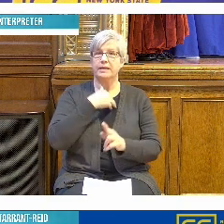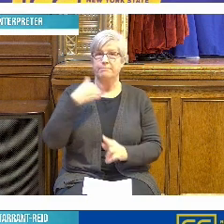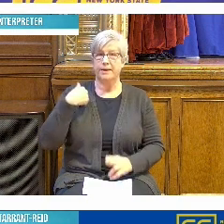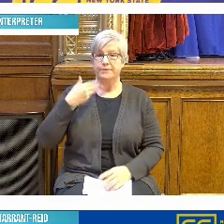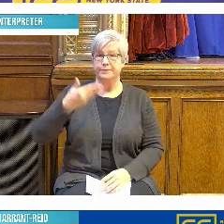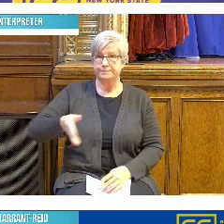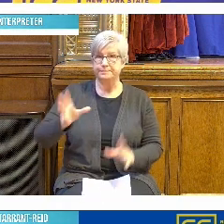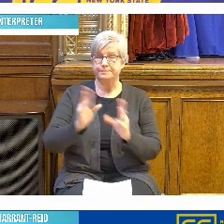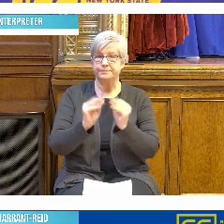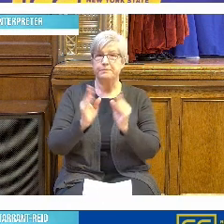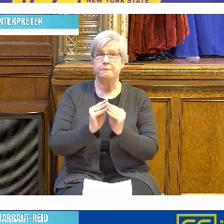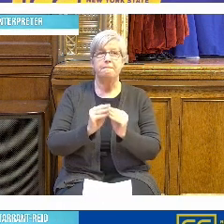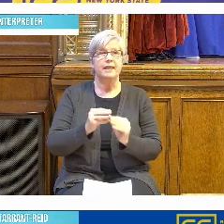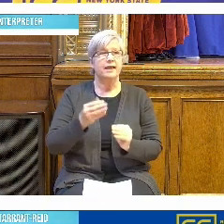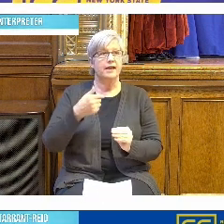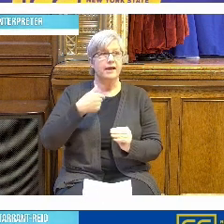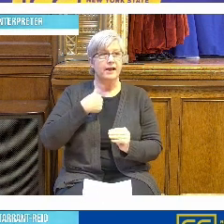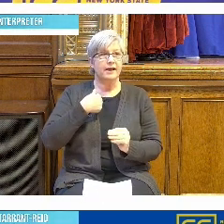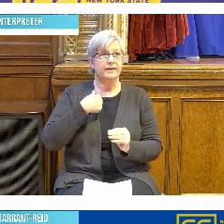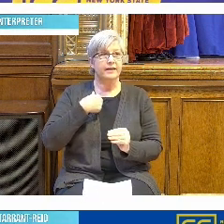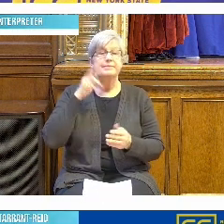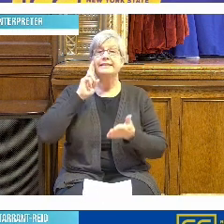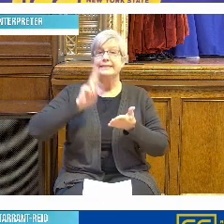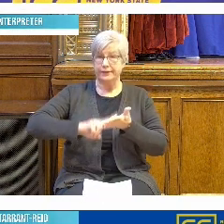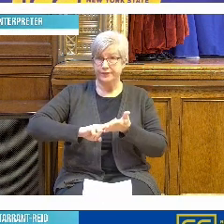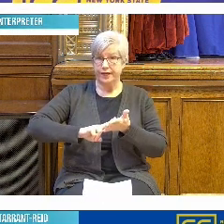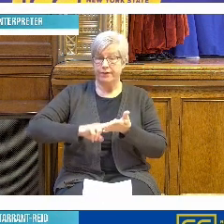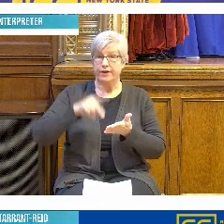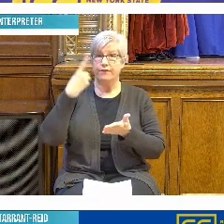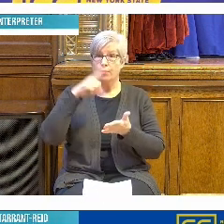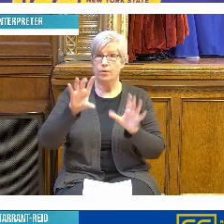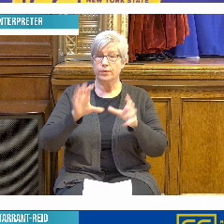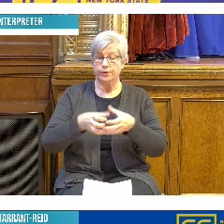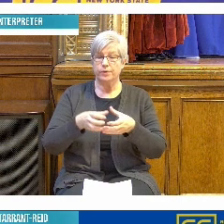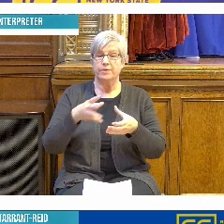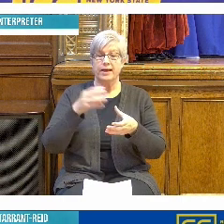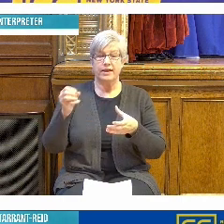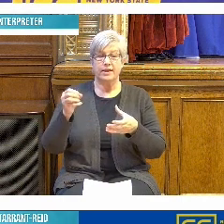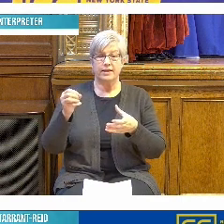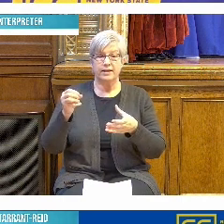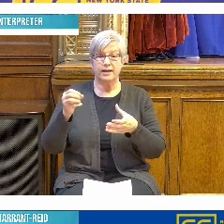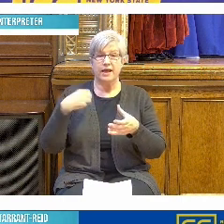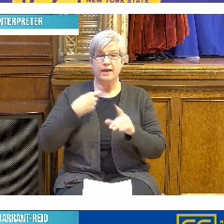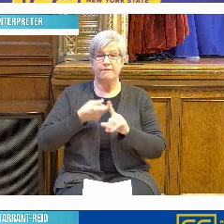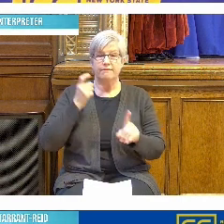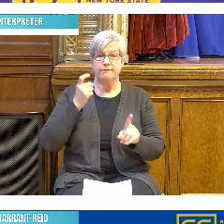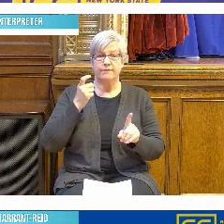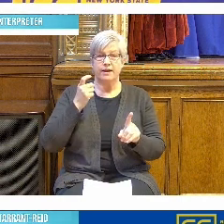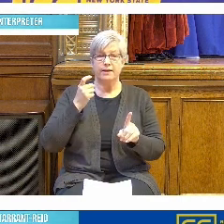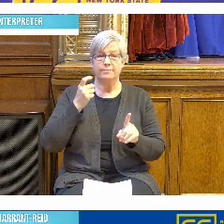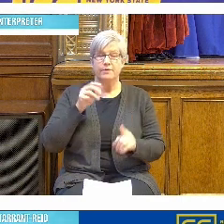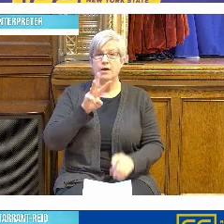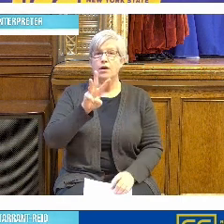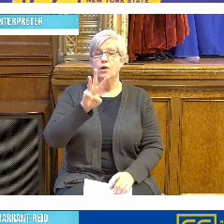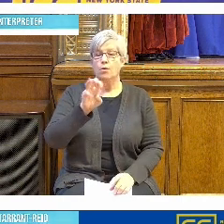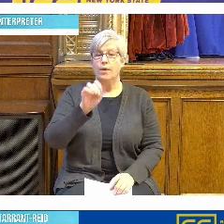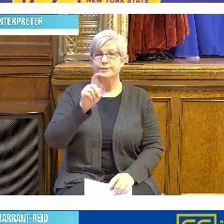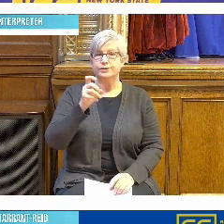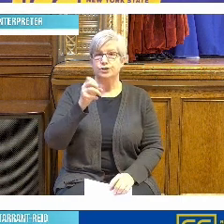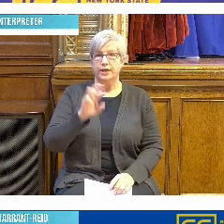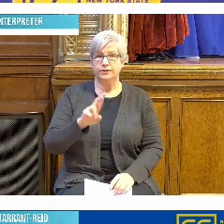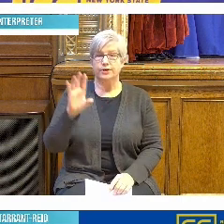commission. I am the commission secretary, and I hail from Westchester County.